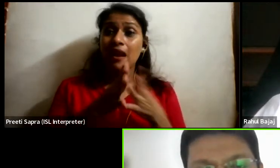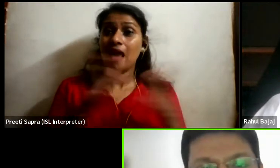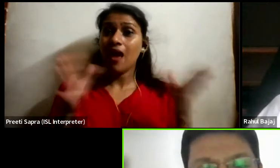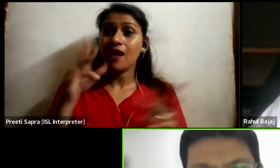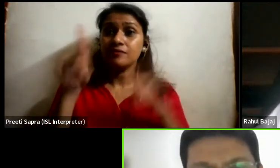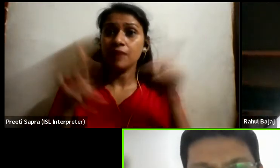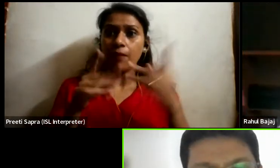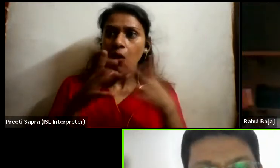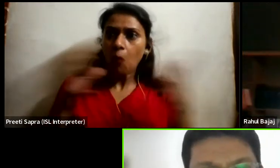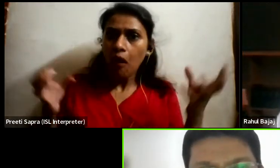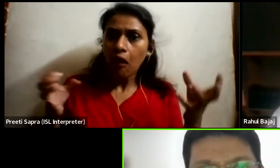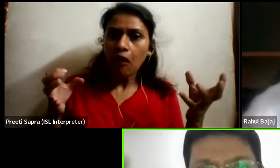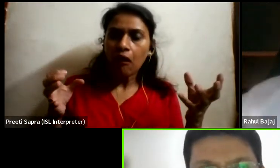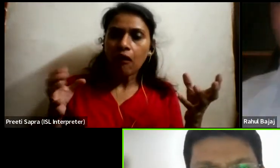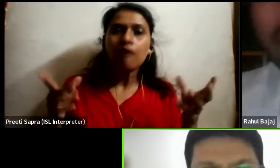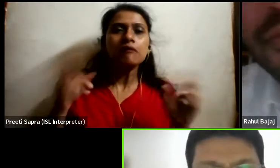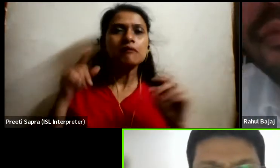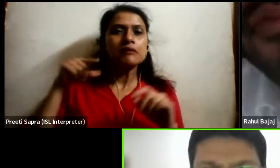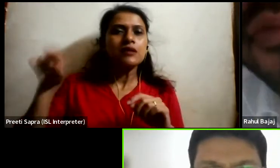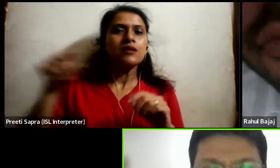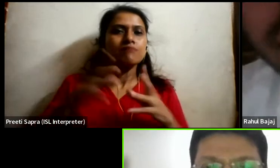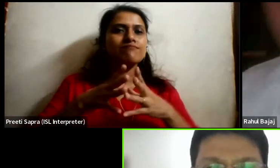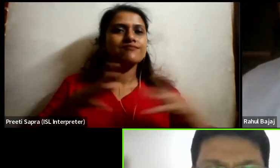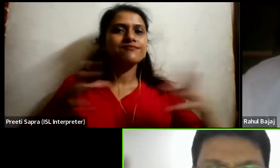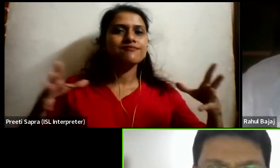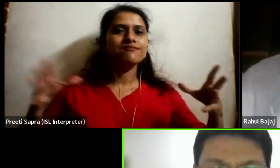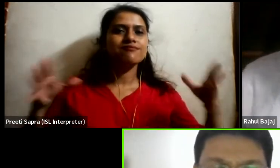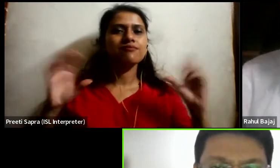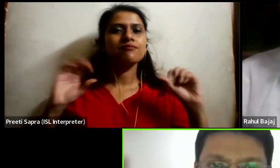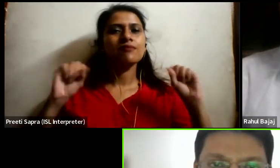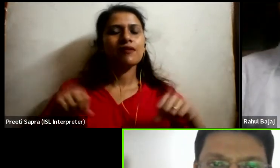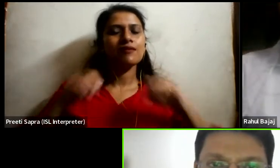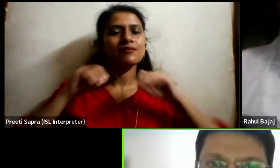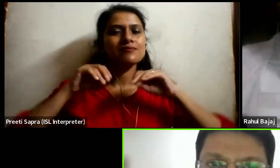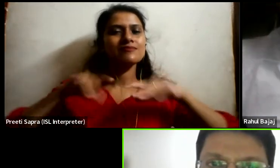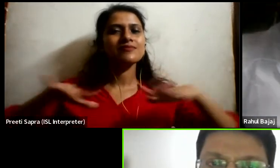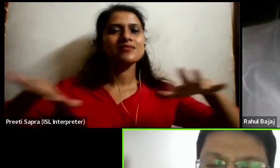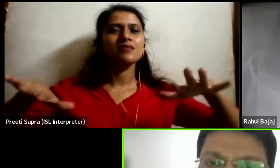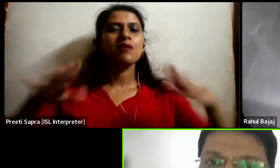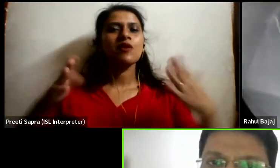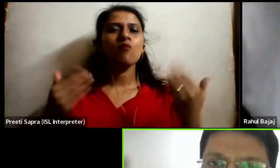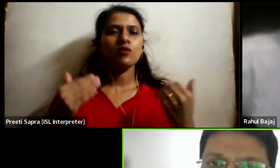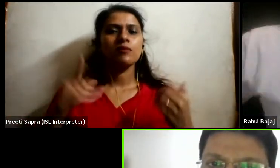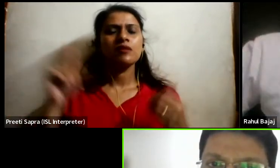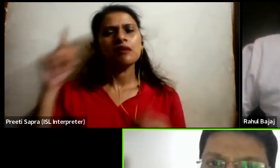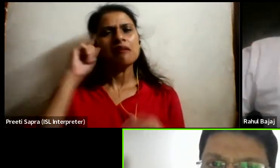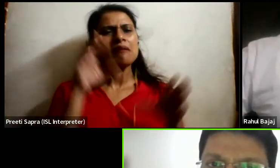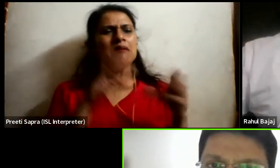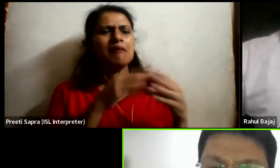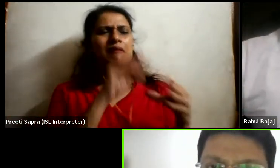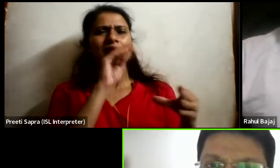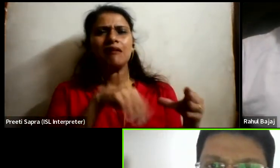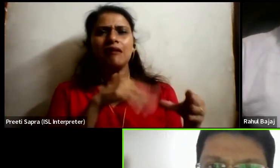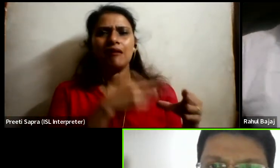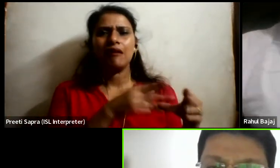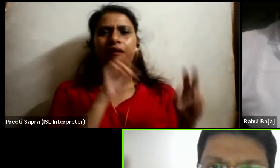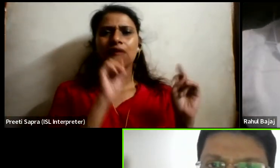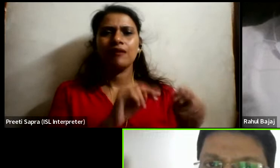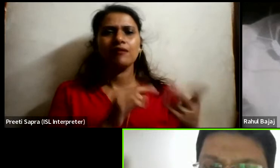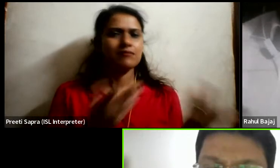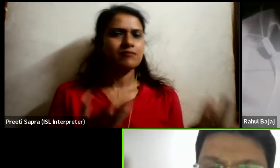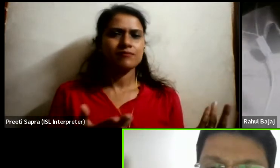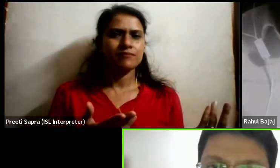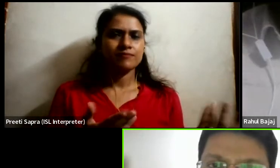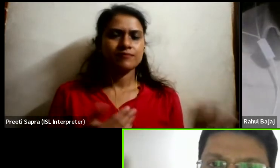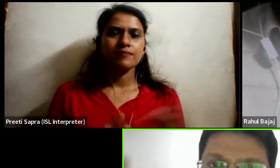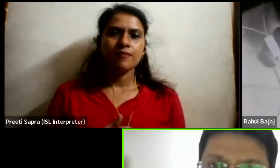it, then they will basically increase it, regardless whether there is whether the government is promulgating it or